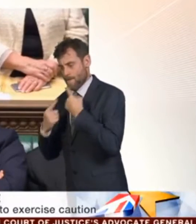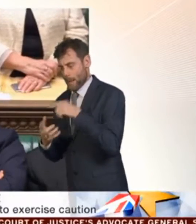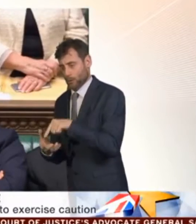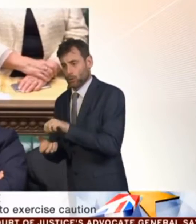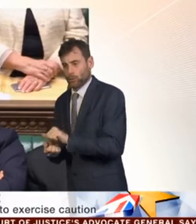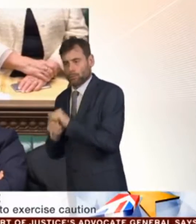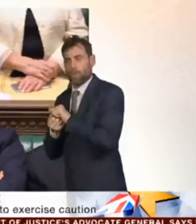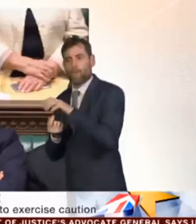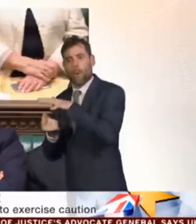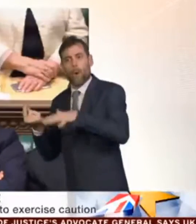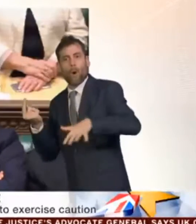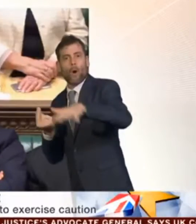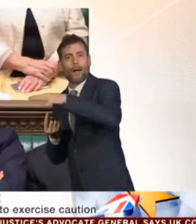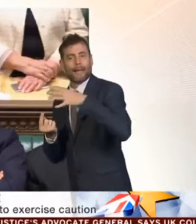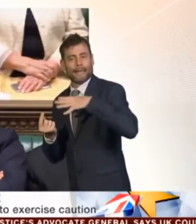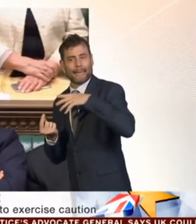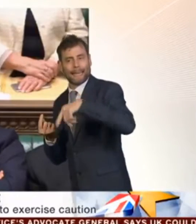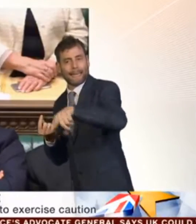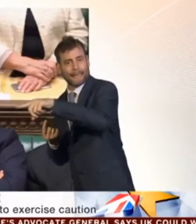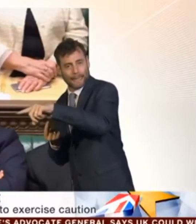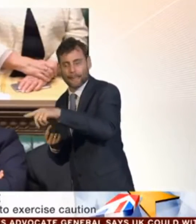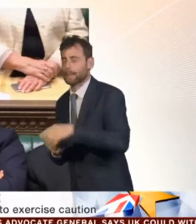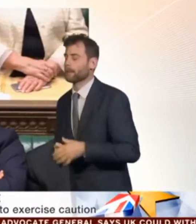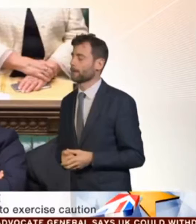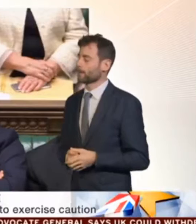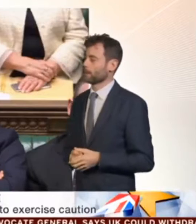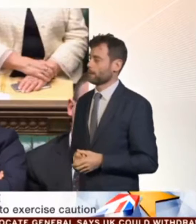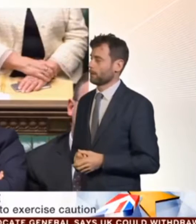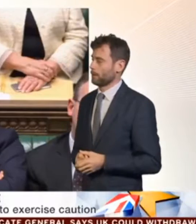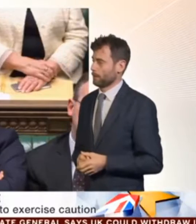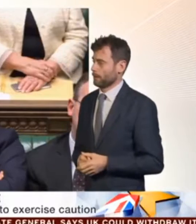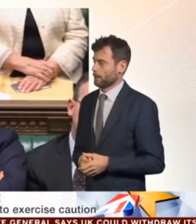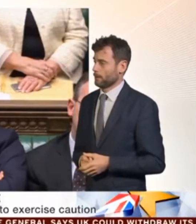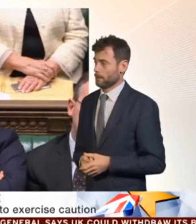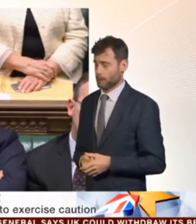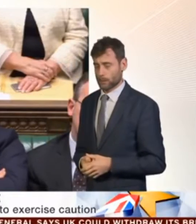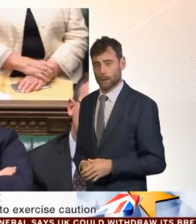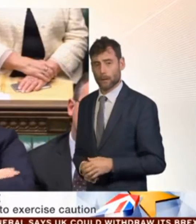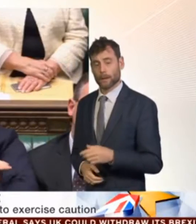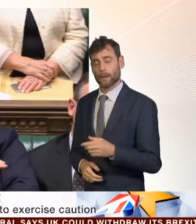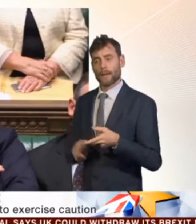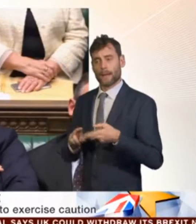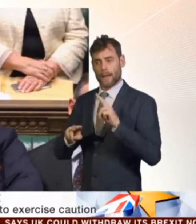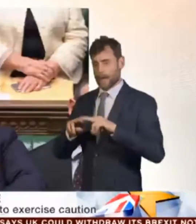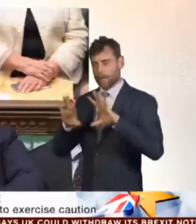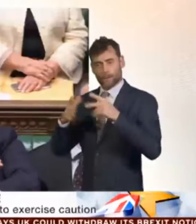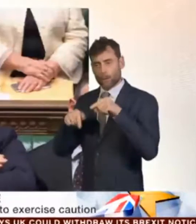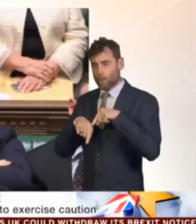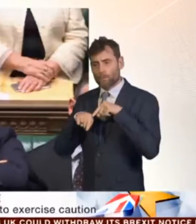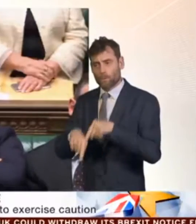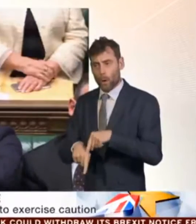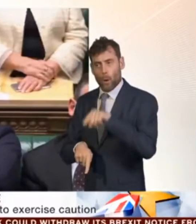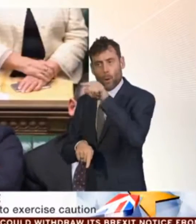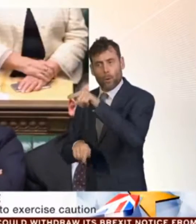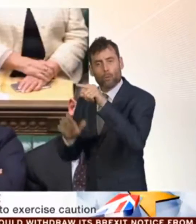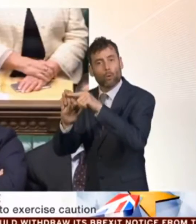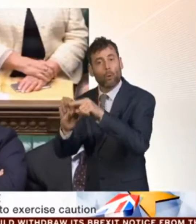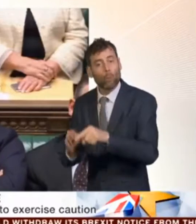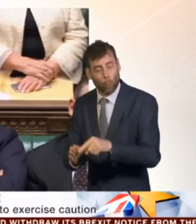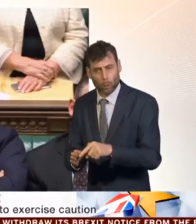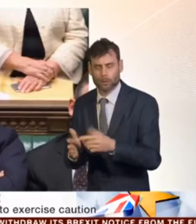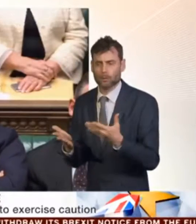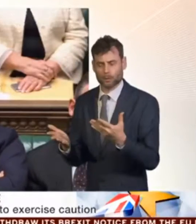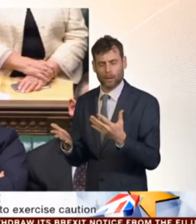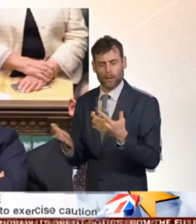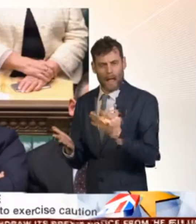other. The consequences of not following those principles are obvious. The